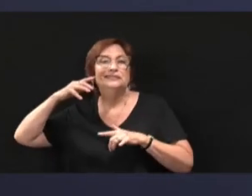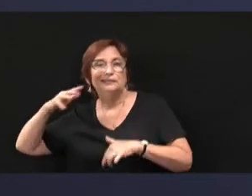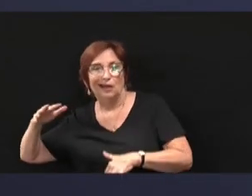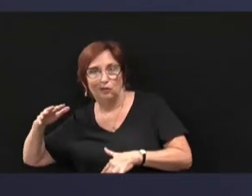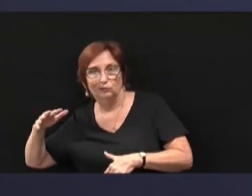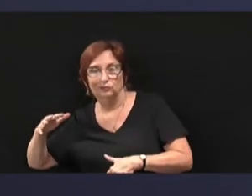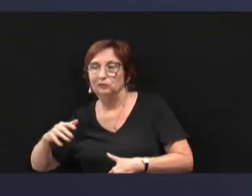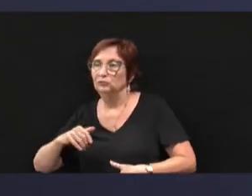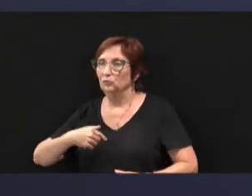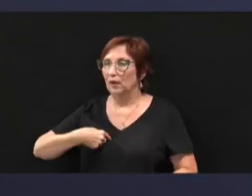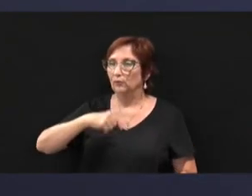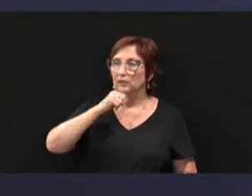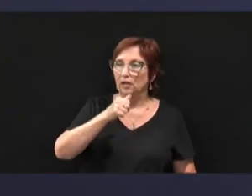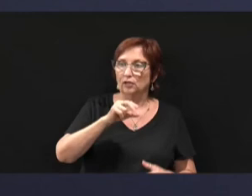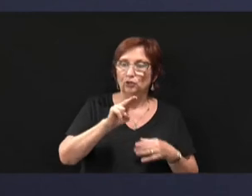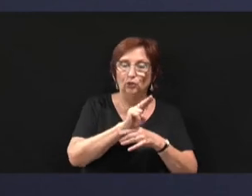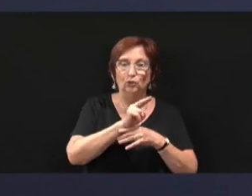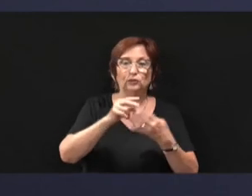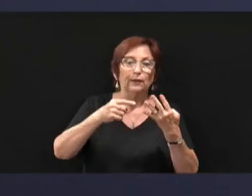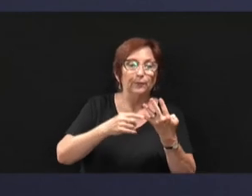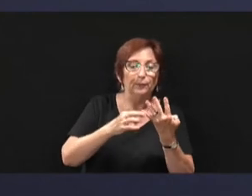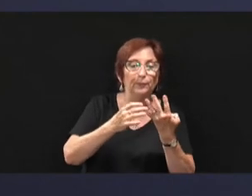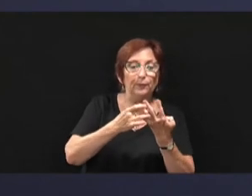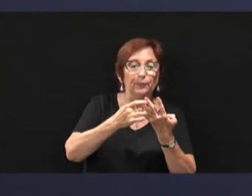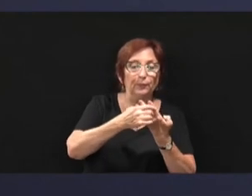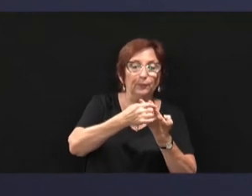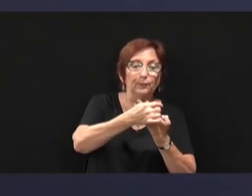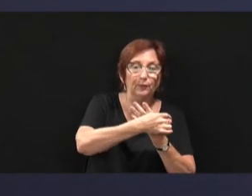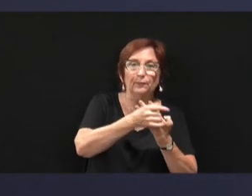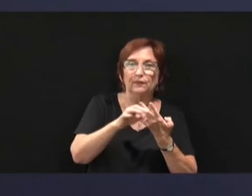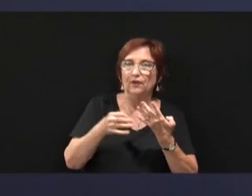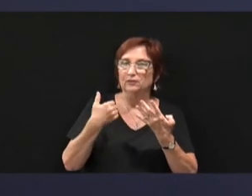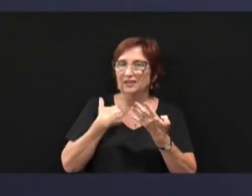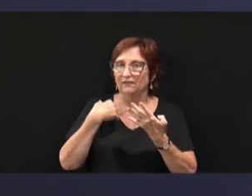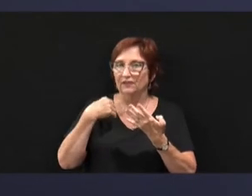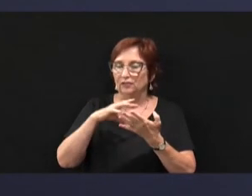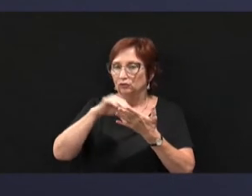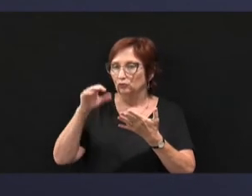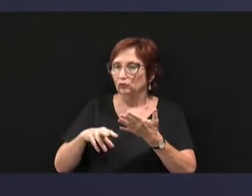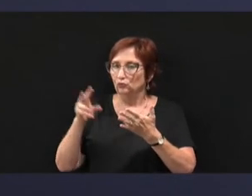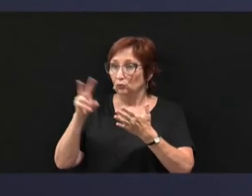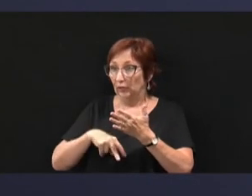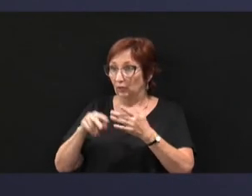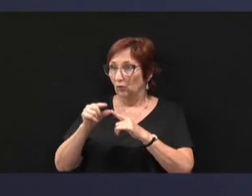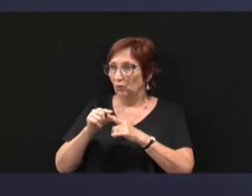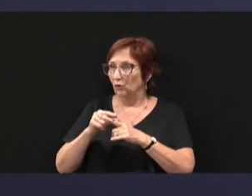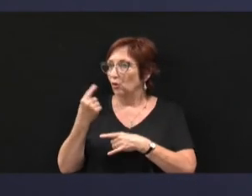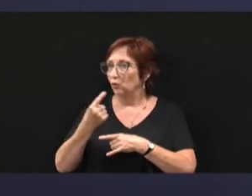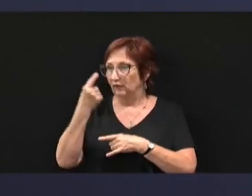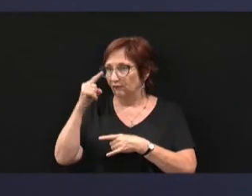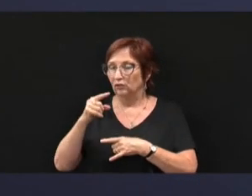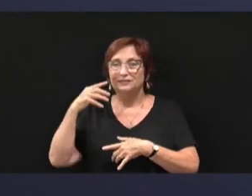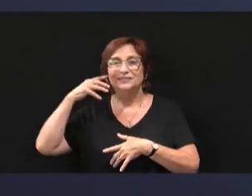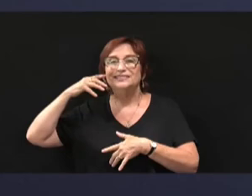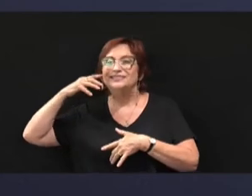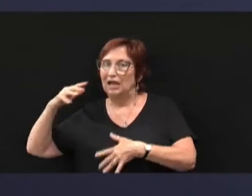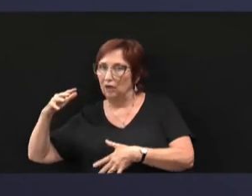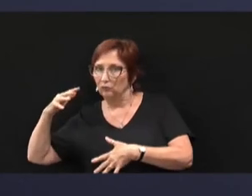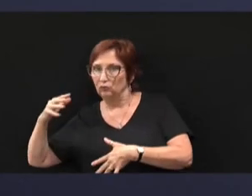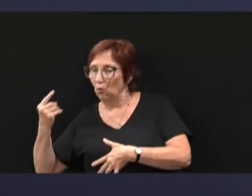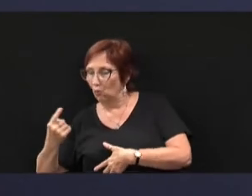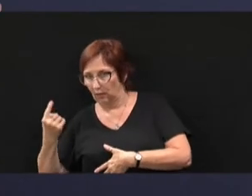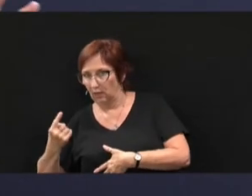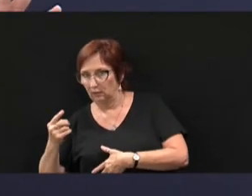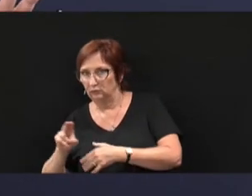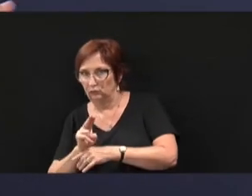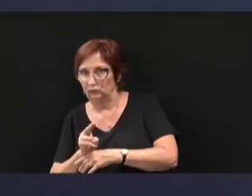use spelling or finger spelling if I was having students read a word. I would only do it for sounds. Sounds. Okay.